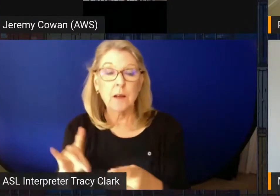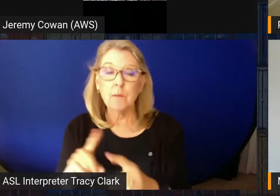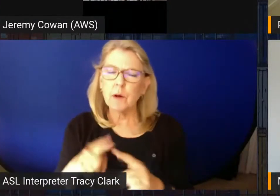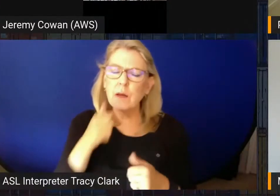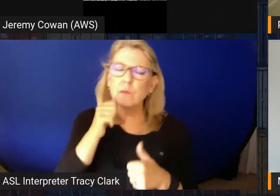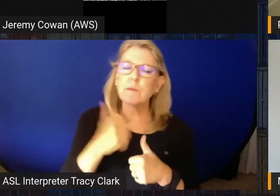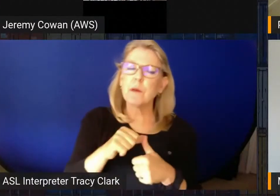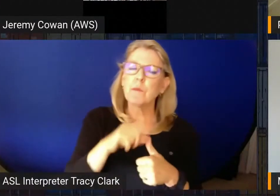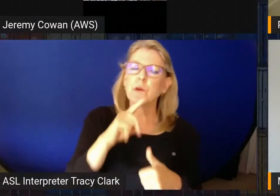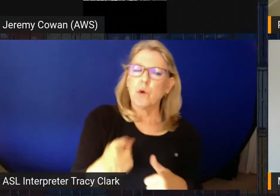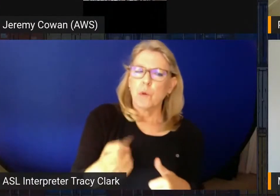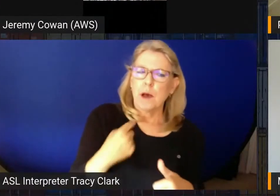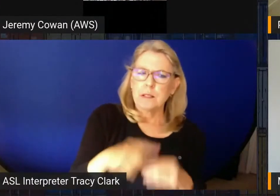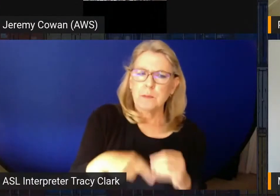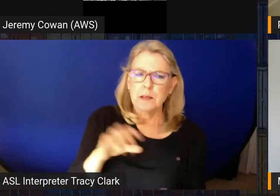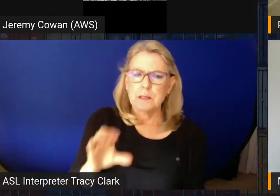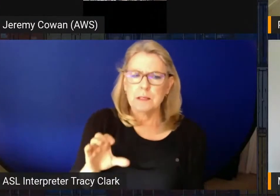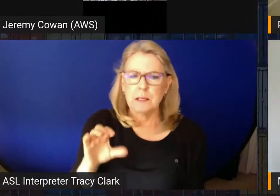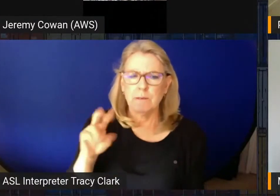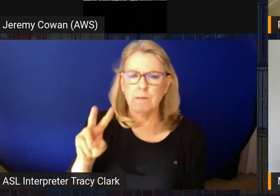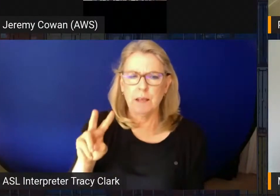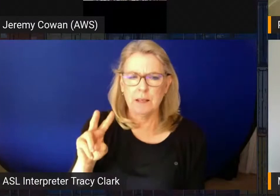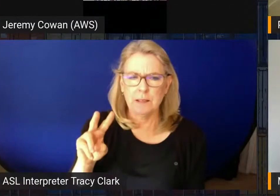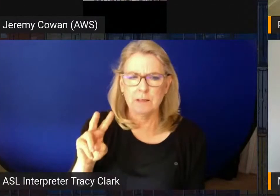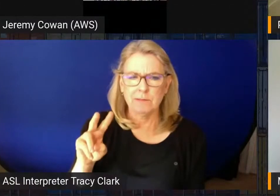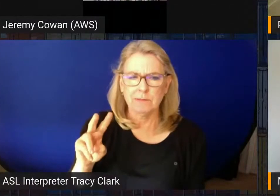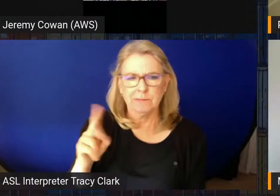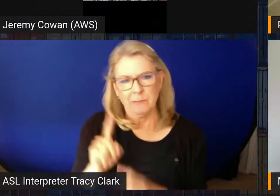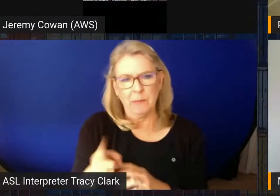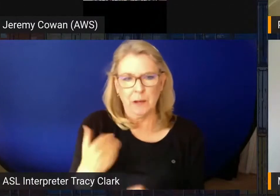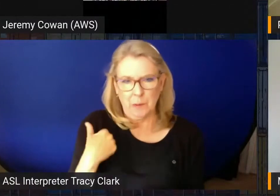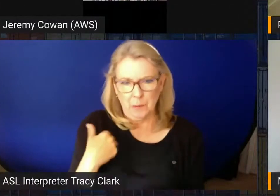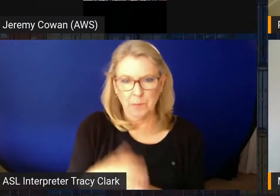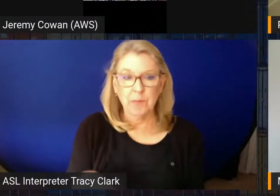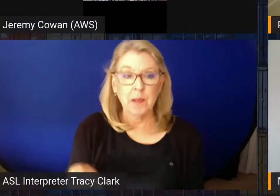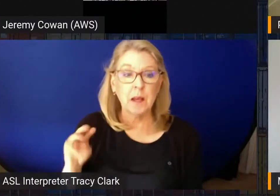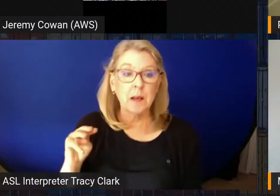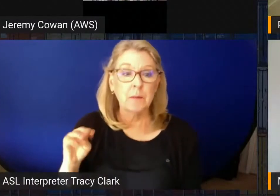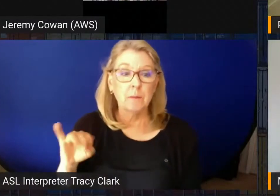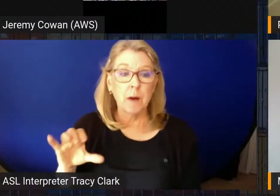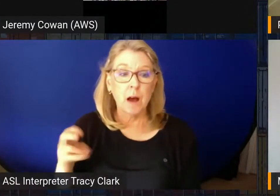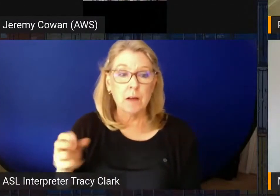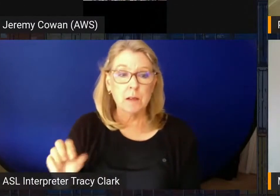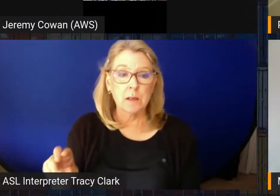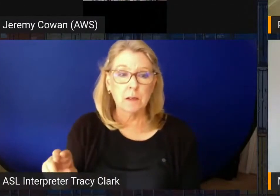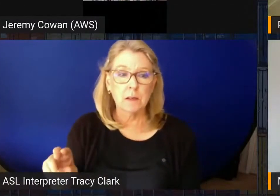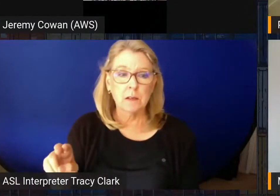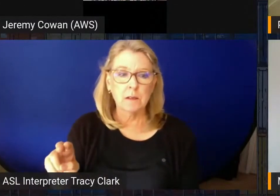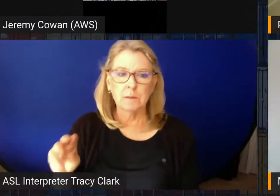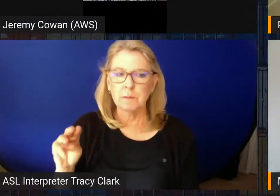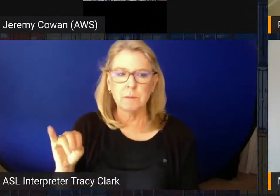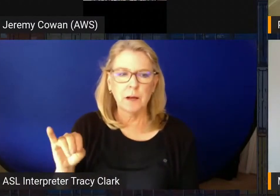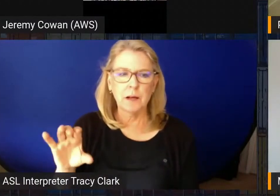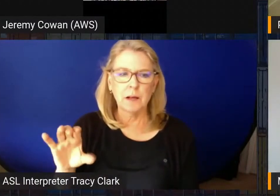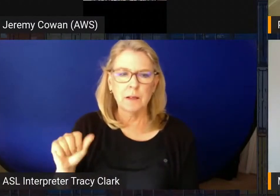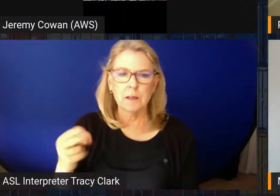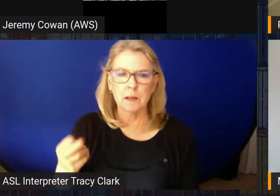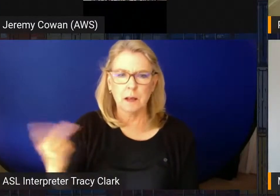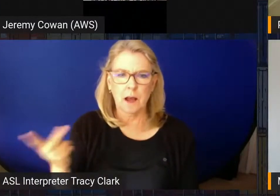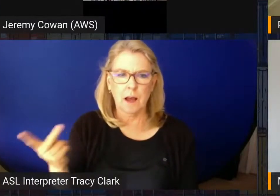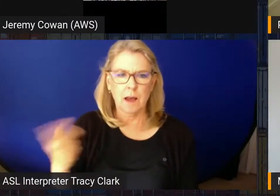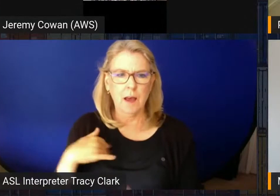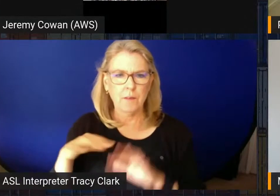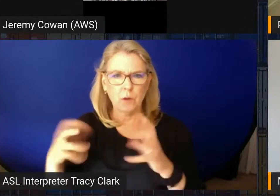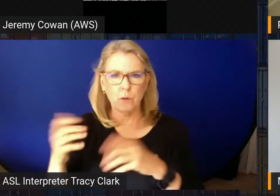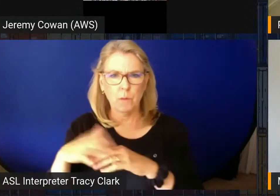about CVEs a minute ago. Micah and I actually have a Kubecon talk on Friday, which is a